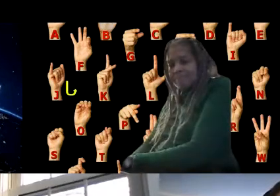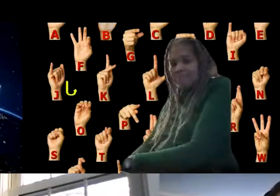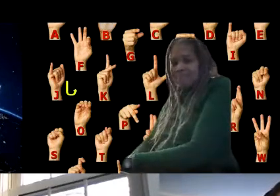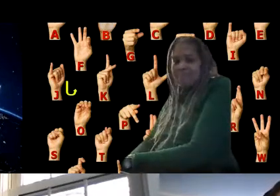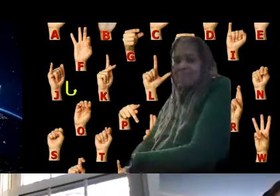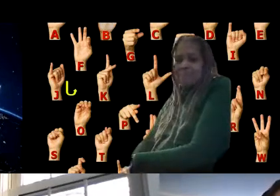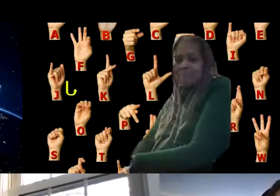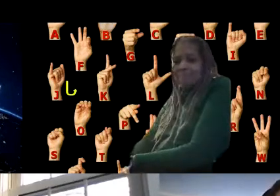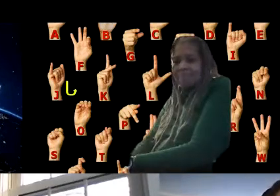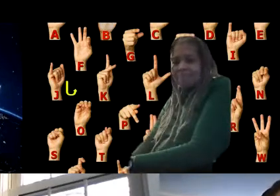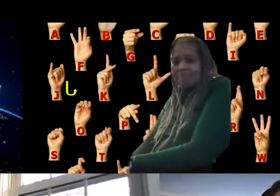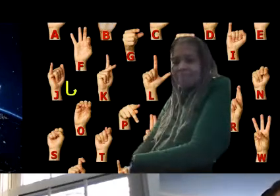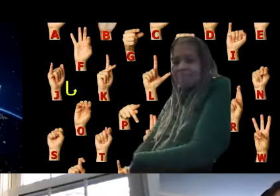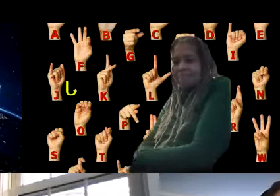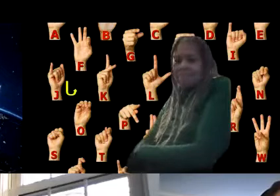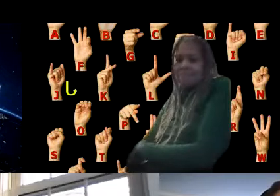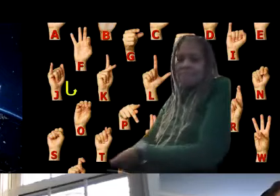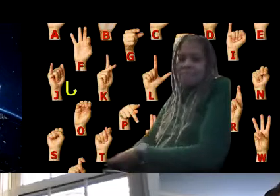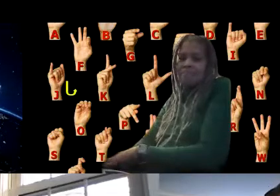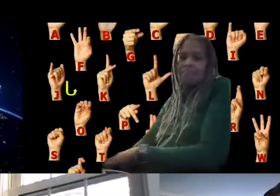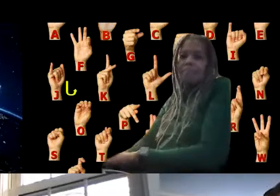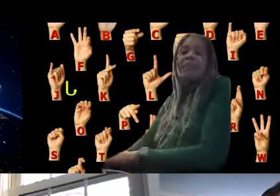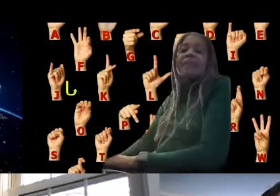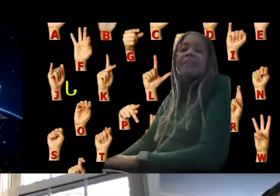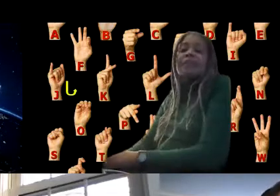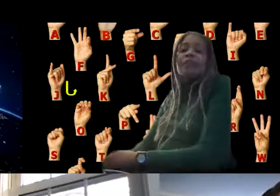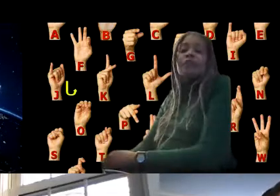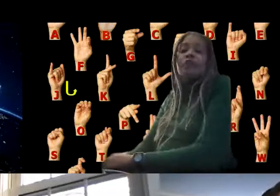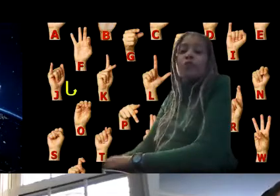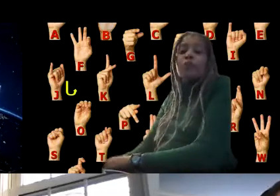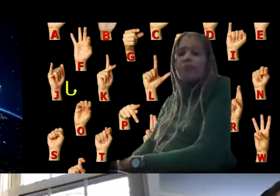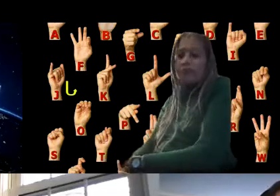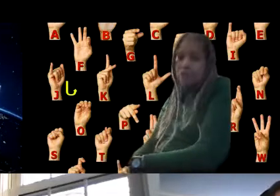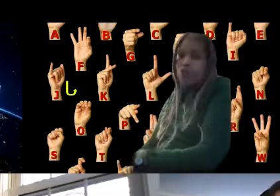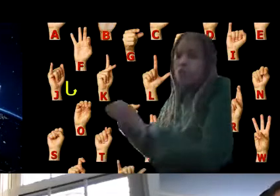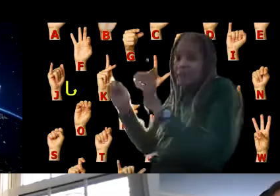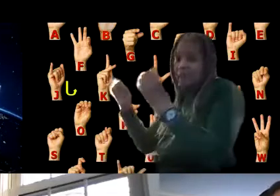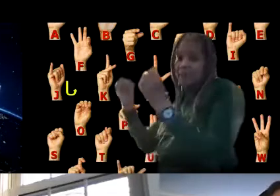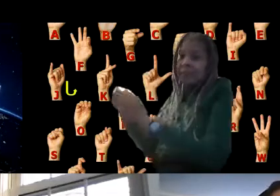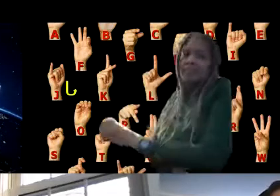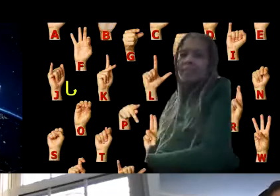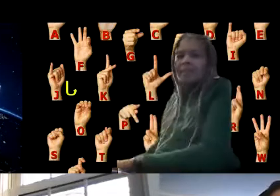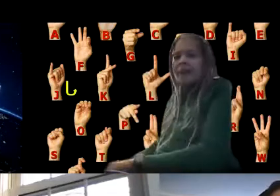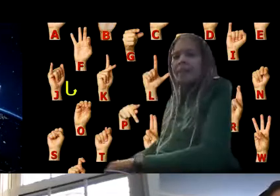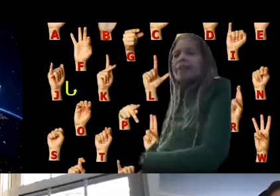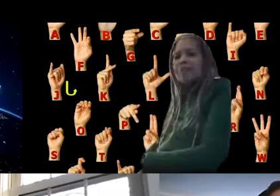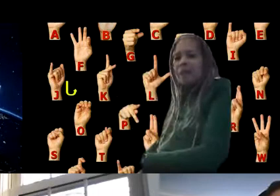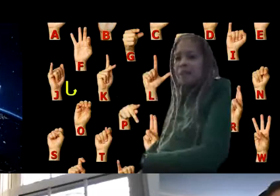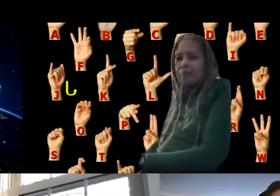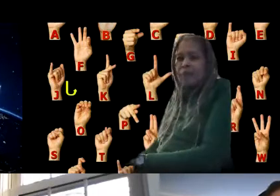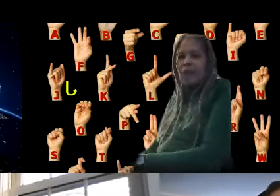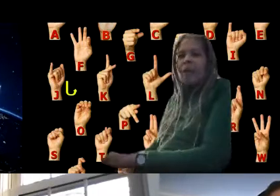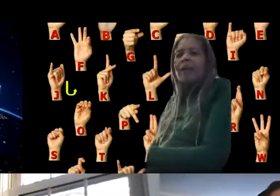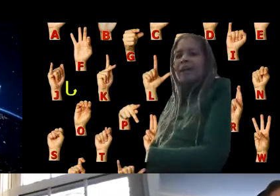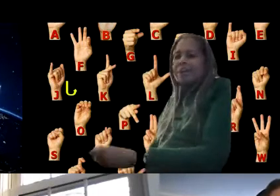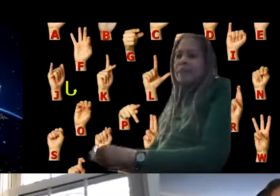I don't know what the answers are. But it's necessary for you and you collectively as a society to find out